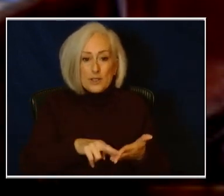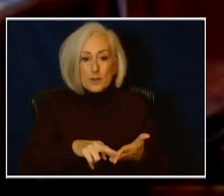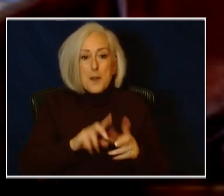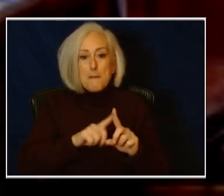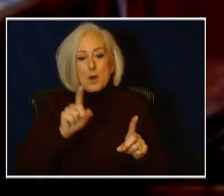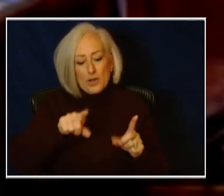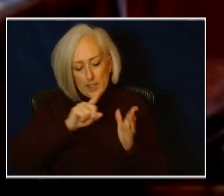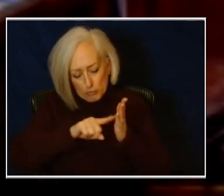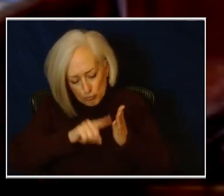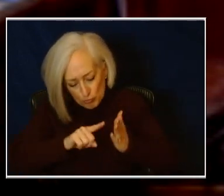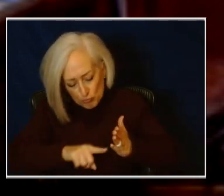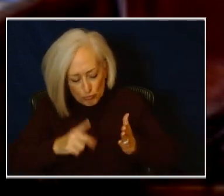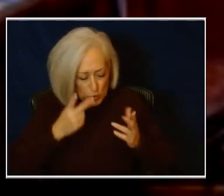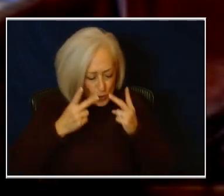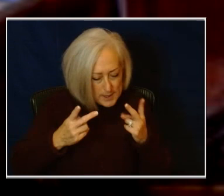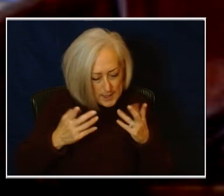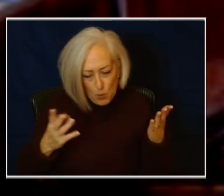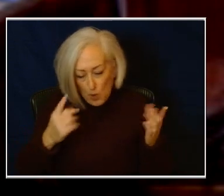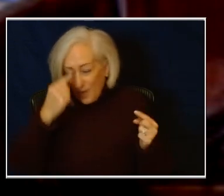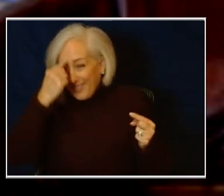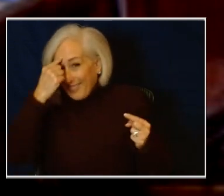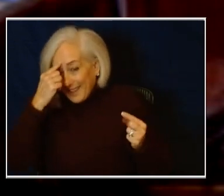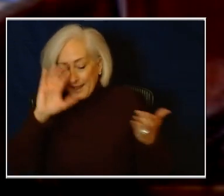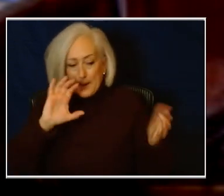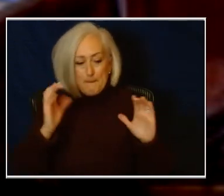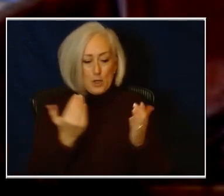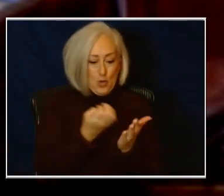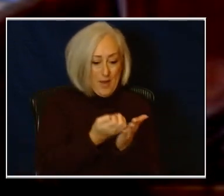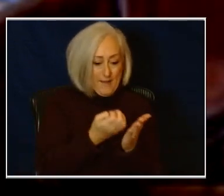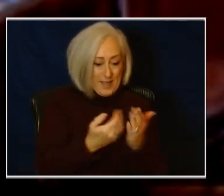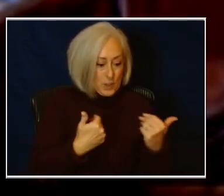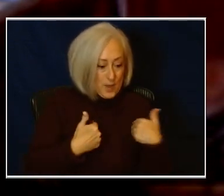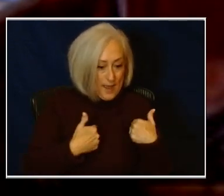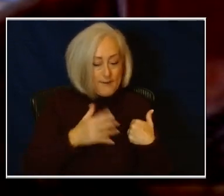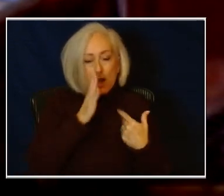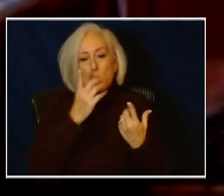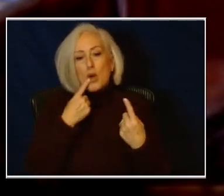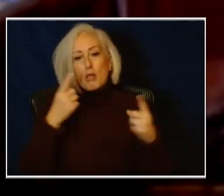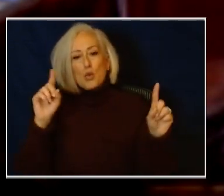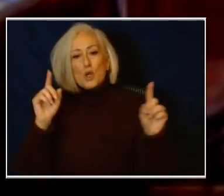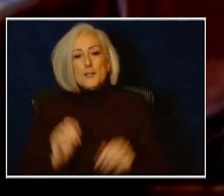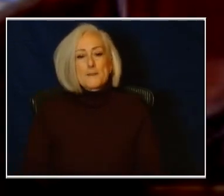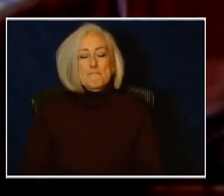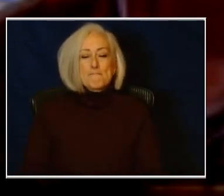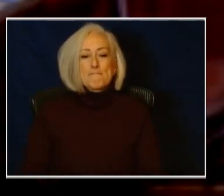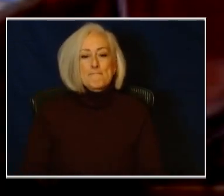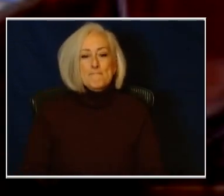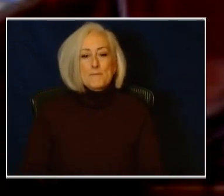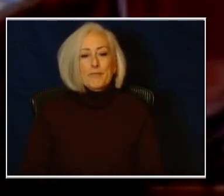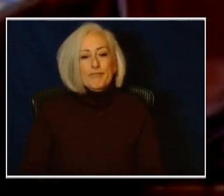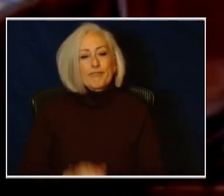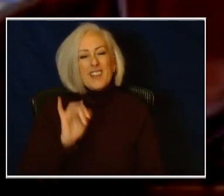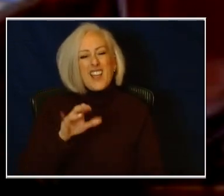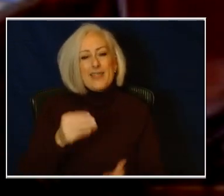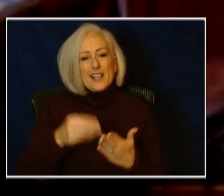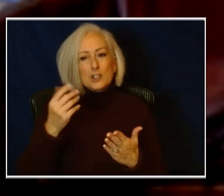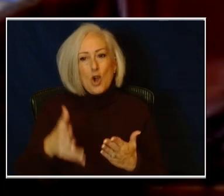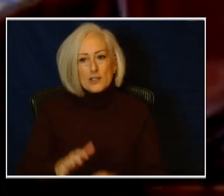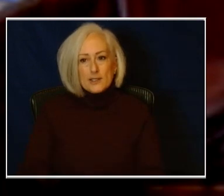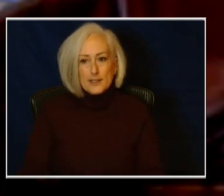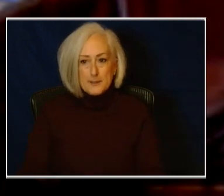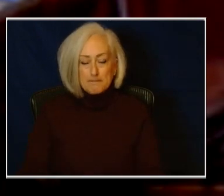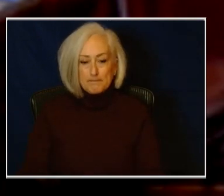out if what we think and what the evidence shows so far is actually going to work. And that's costly. And the oversight